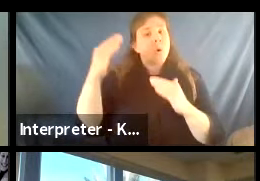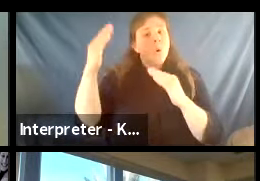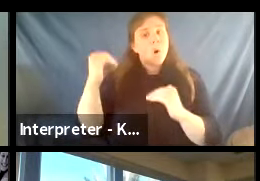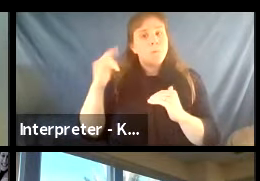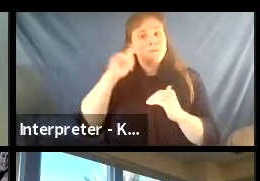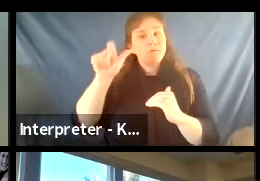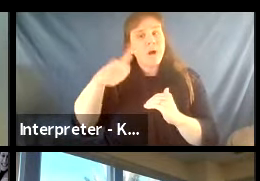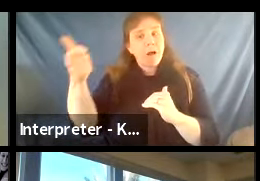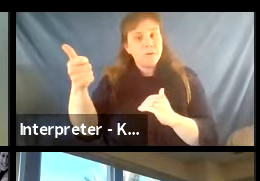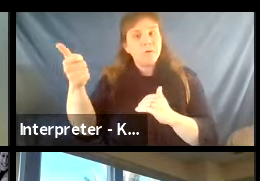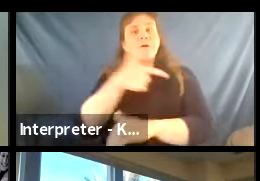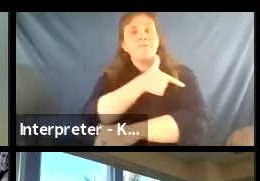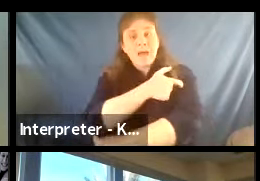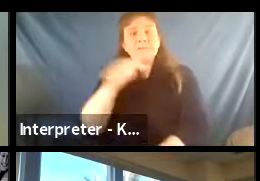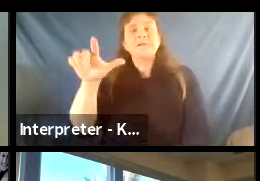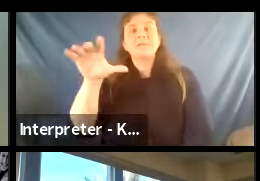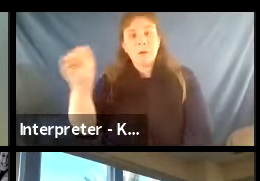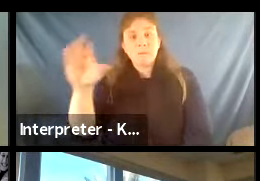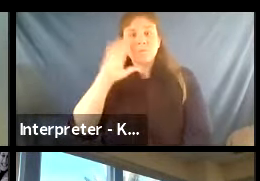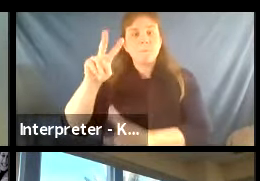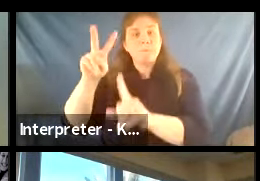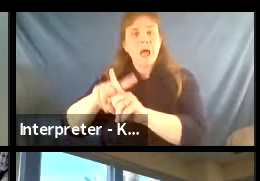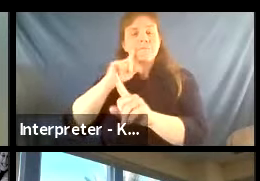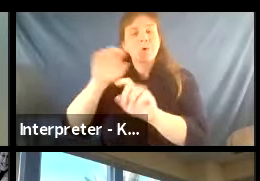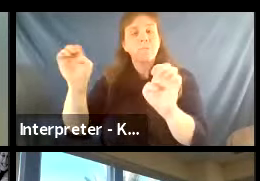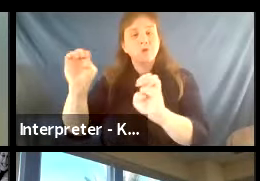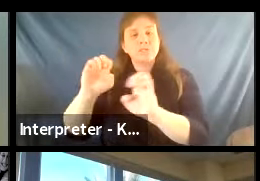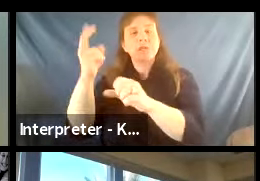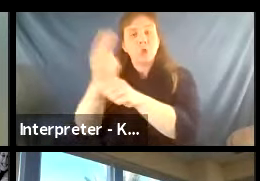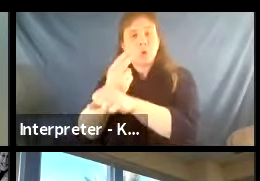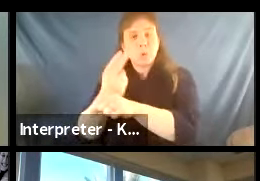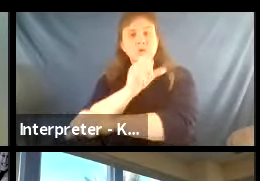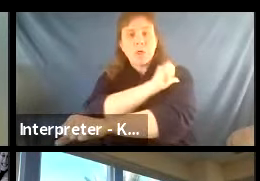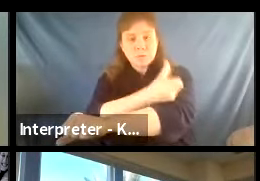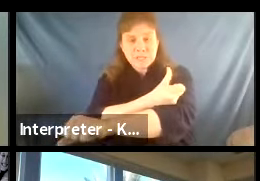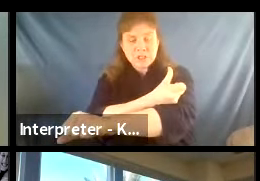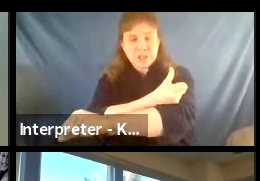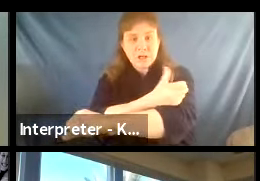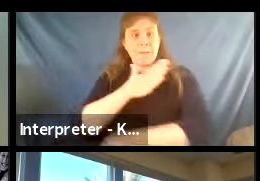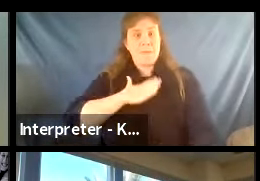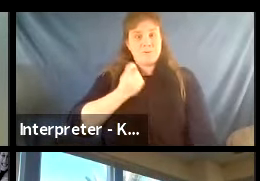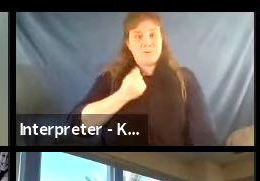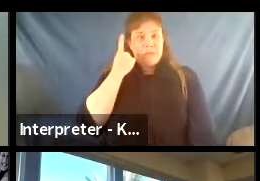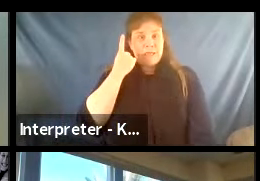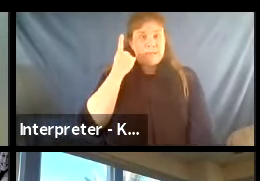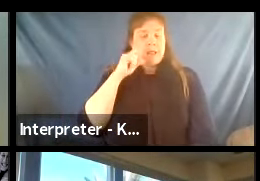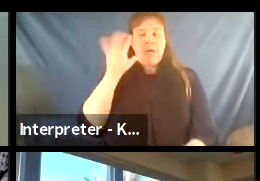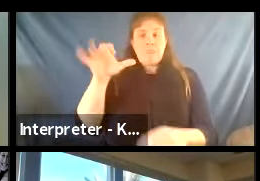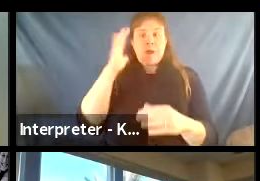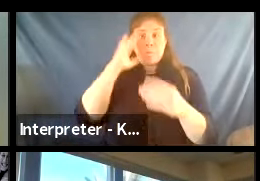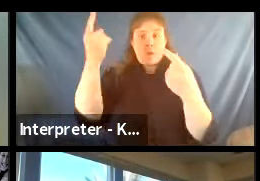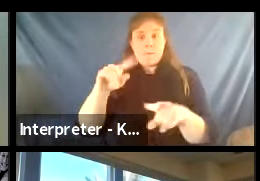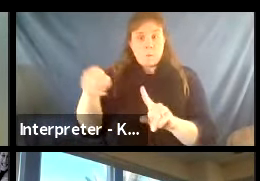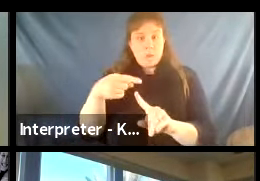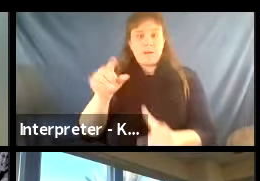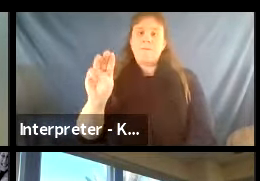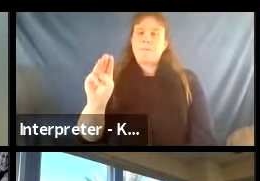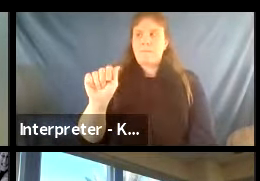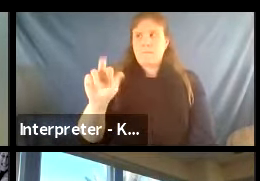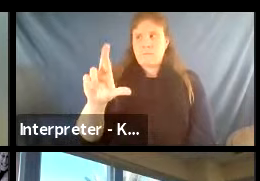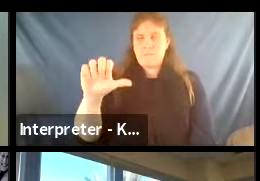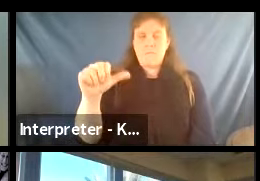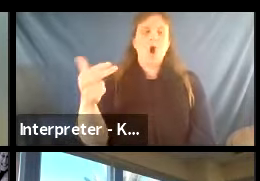use authorization. My latest understanding is probably the soonest that would happen is March. And I don't know,